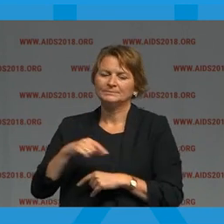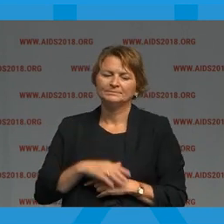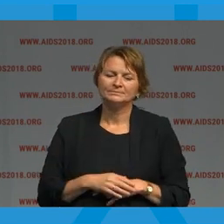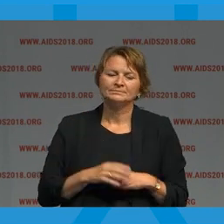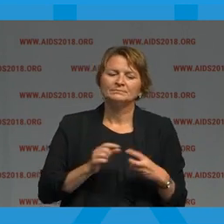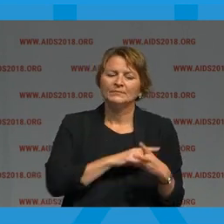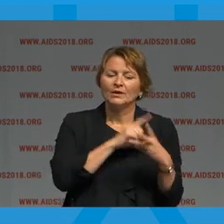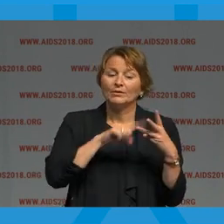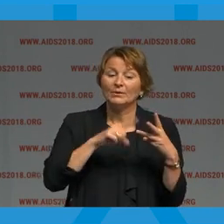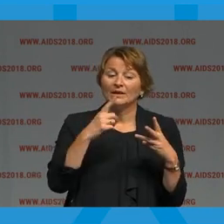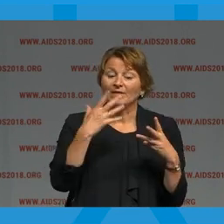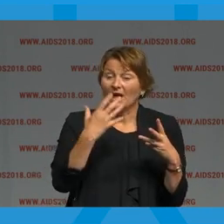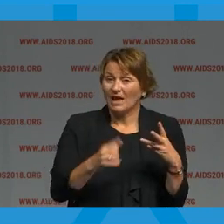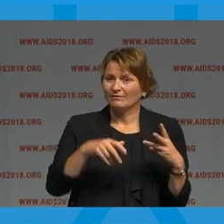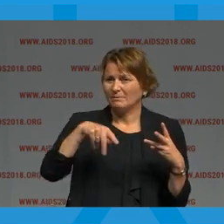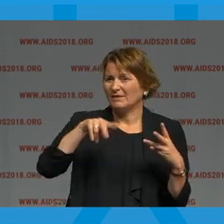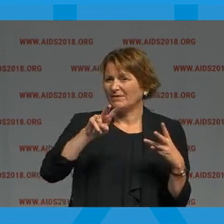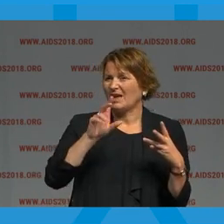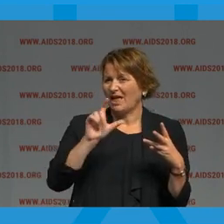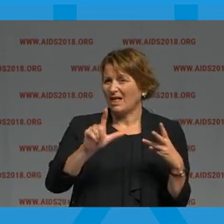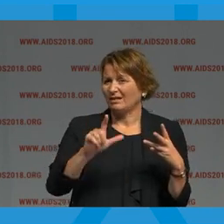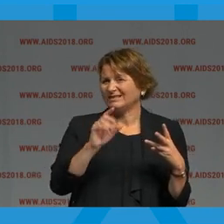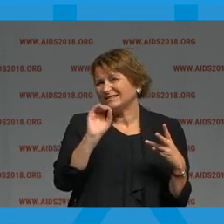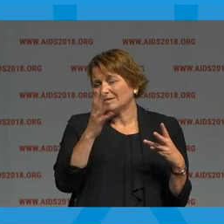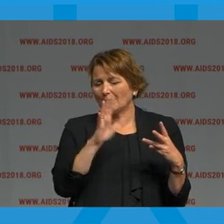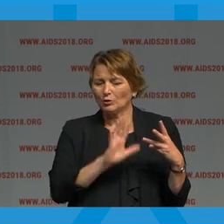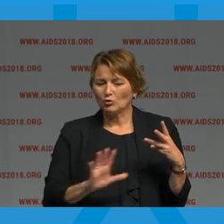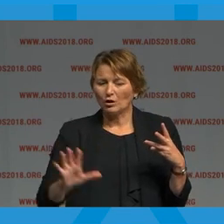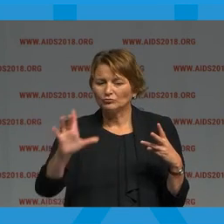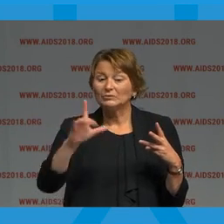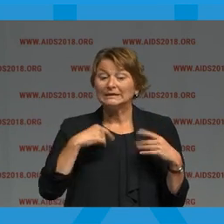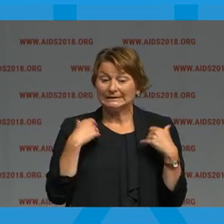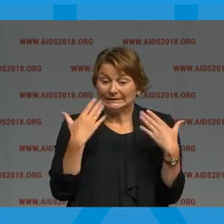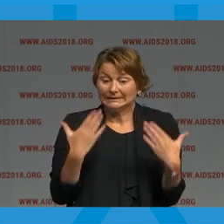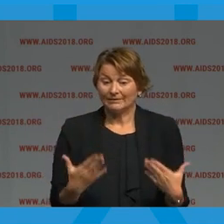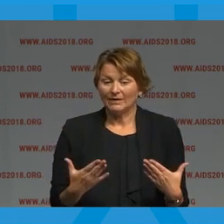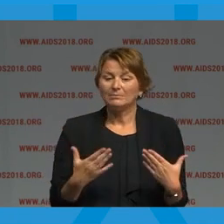to dolutegravir, which could include compromised backbones?